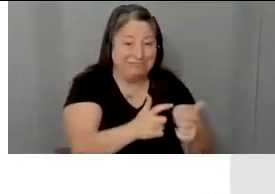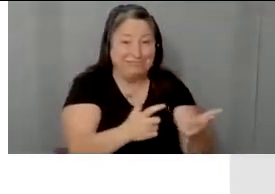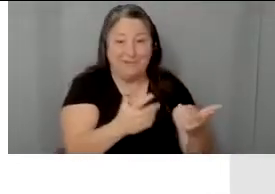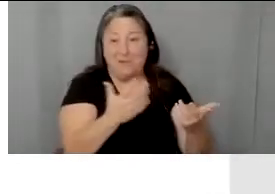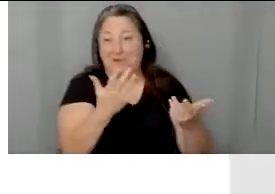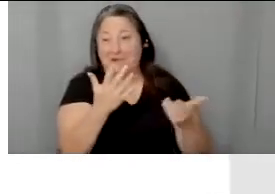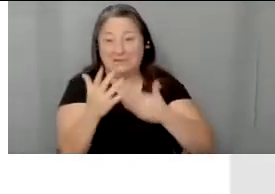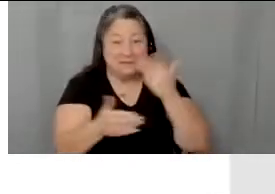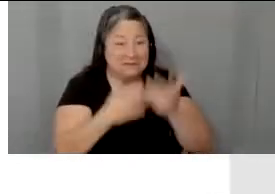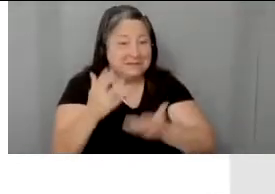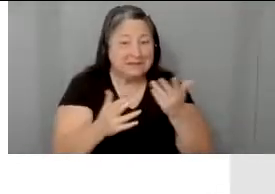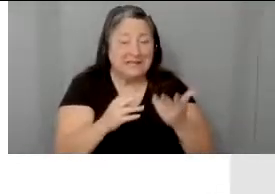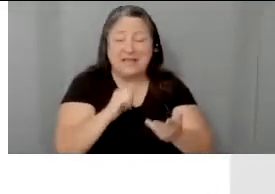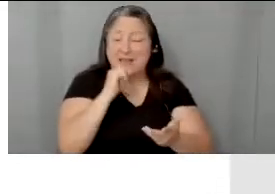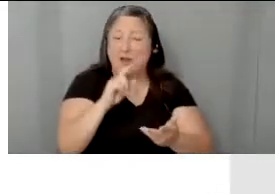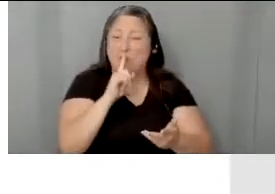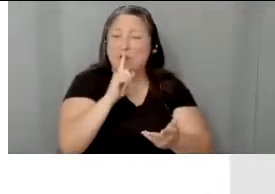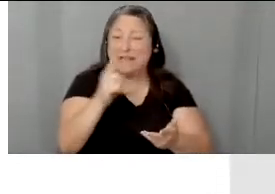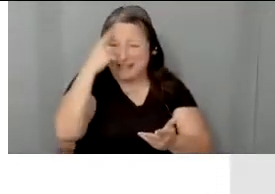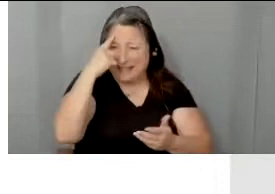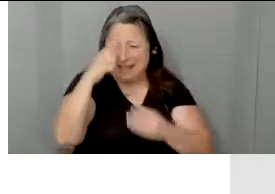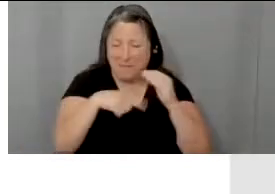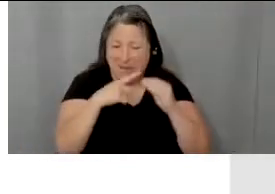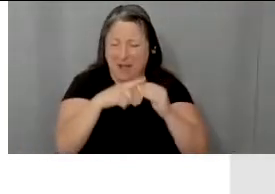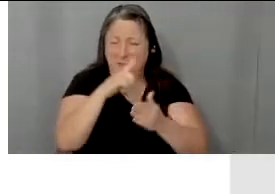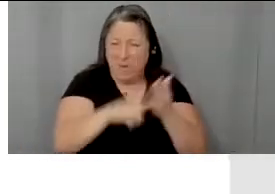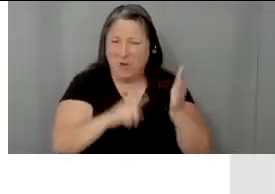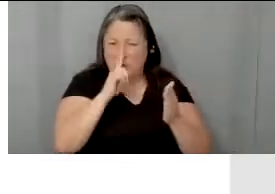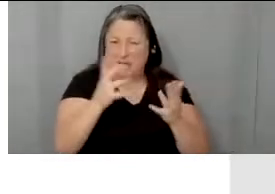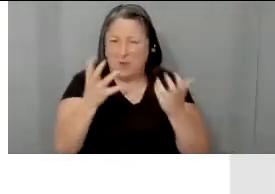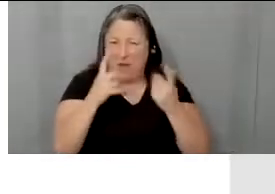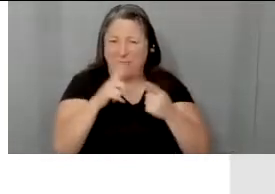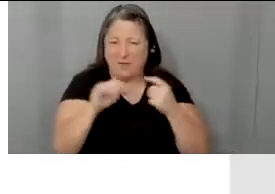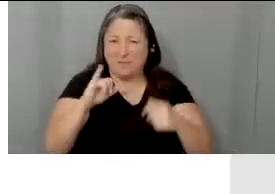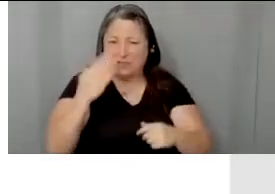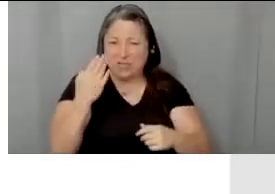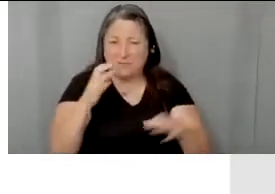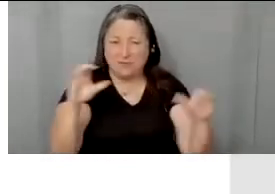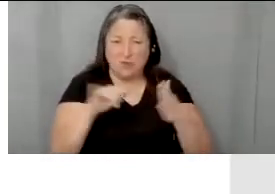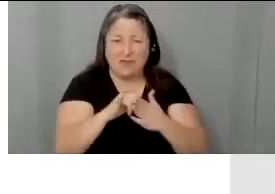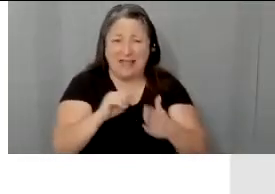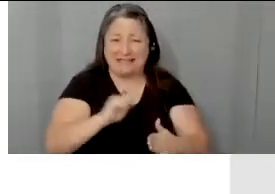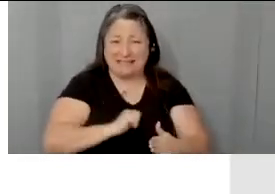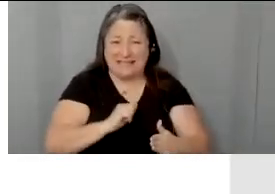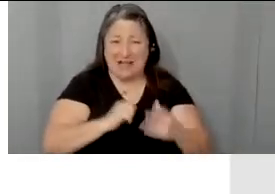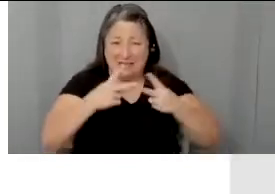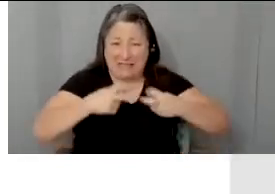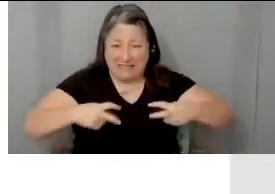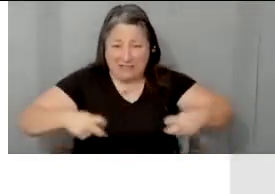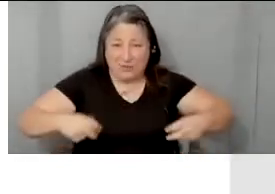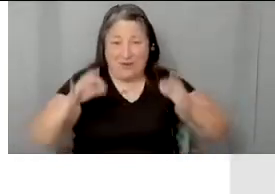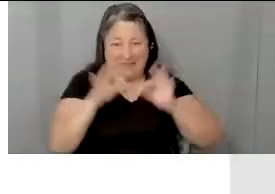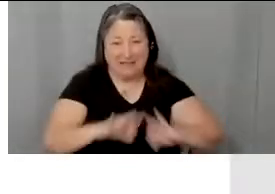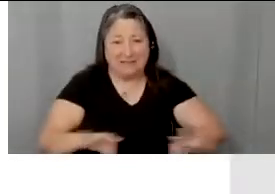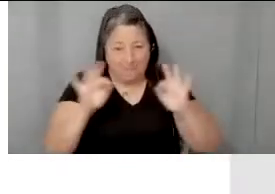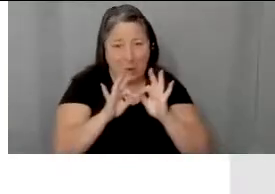time to think about what they're actually really wanting from a job. So really doing that self-inventory is important.